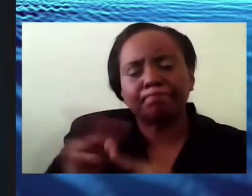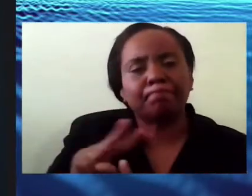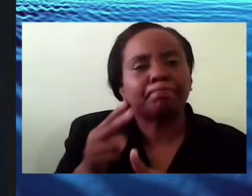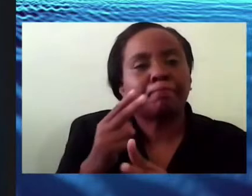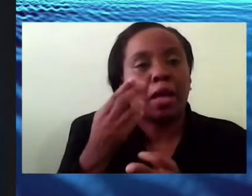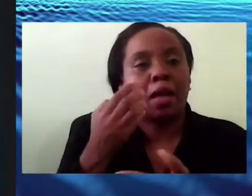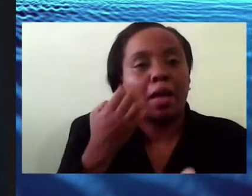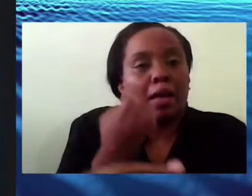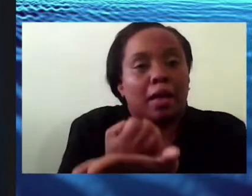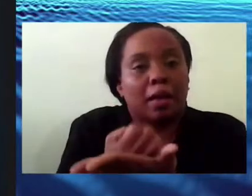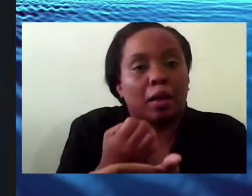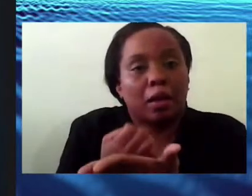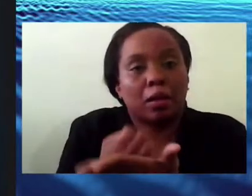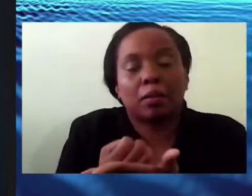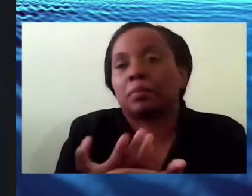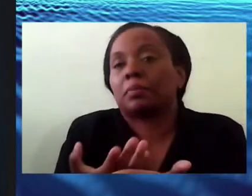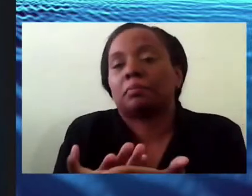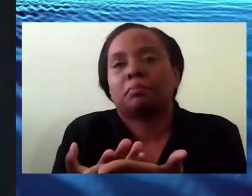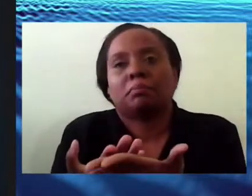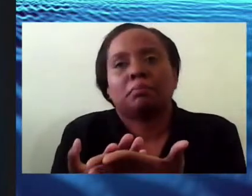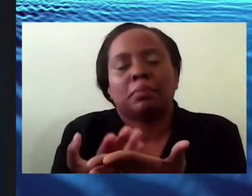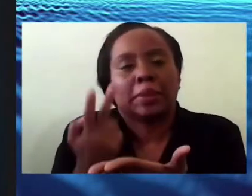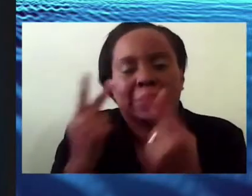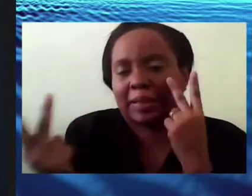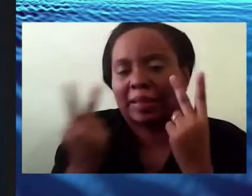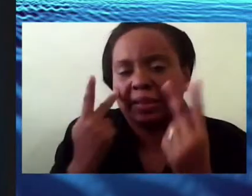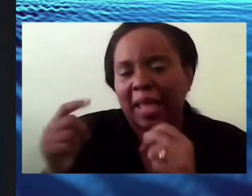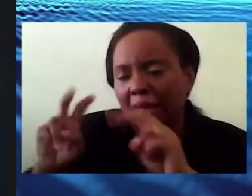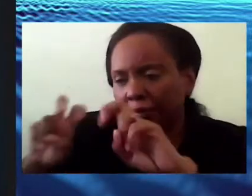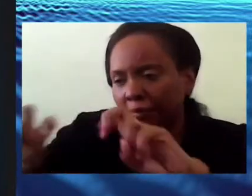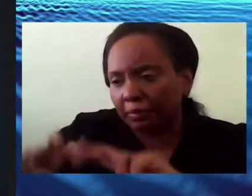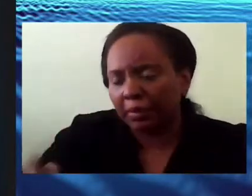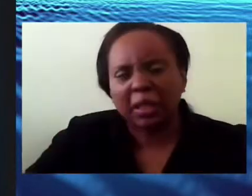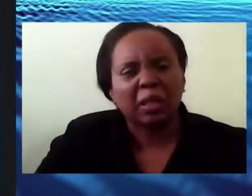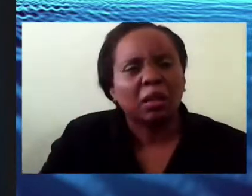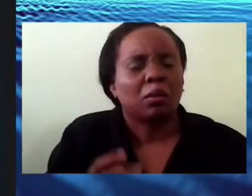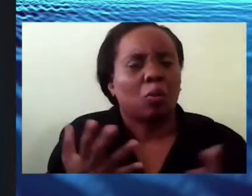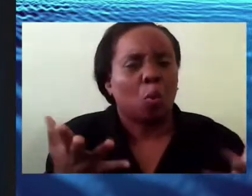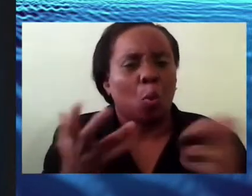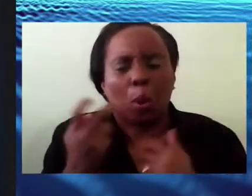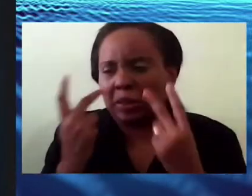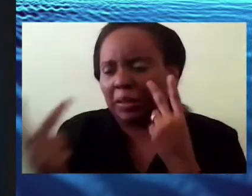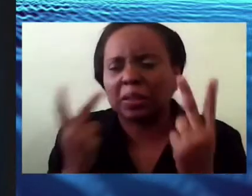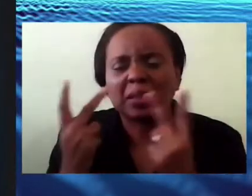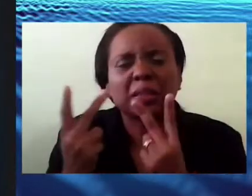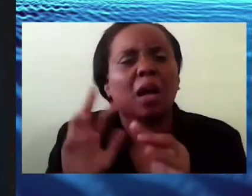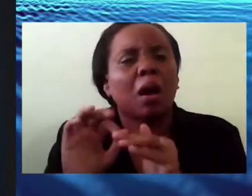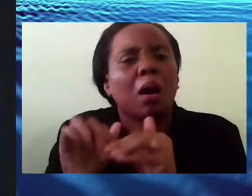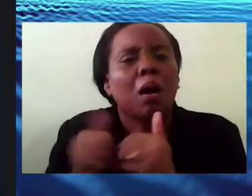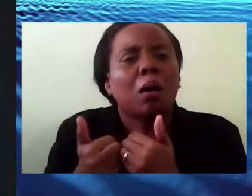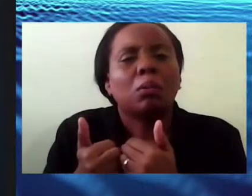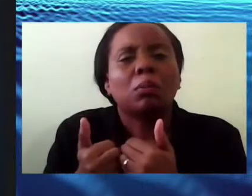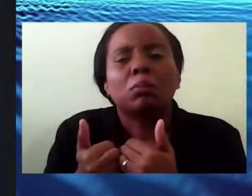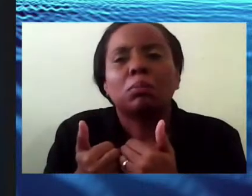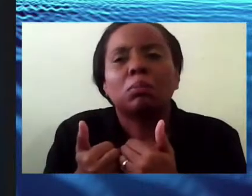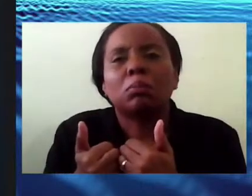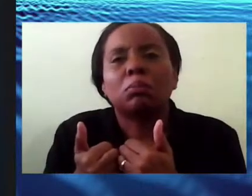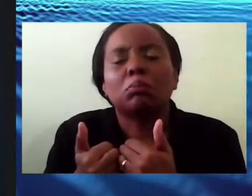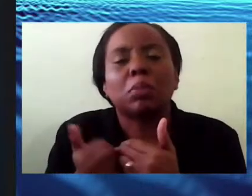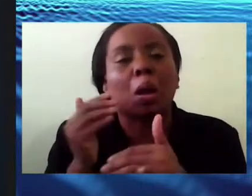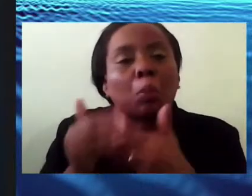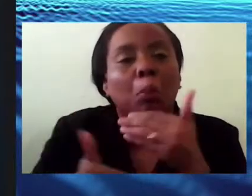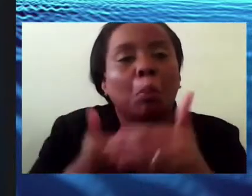hazard, identify in detail our resource needs, and allow us to be very specific in our request for assistance to deal with our post-event